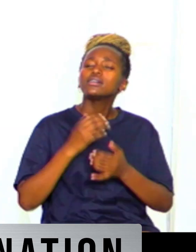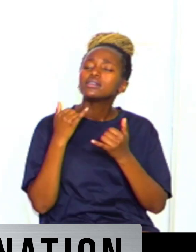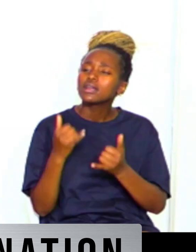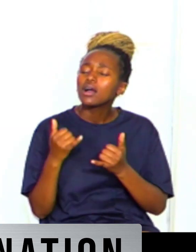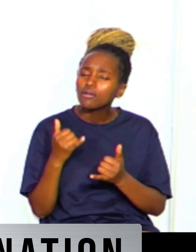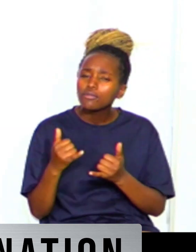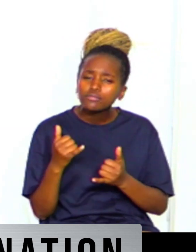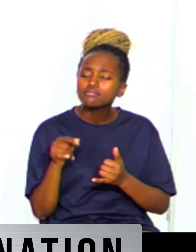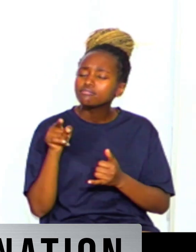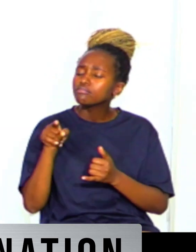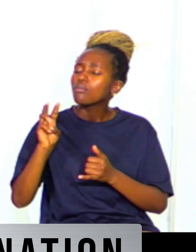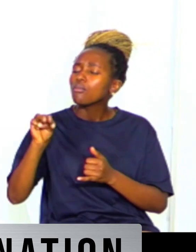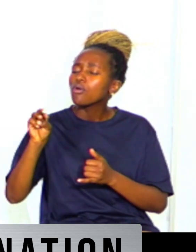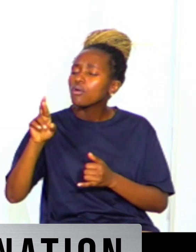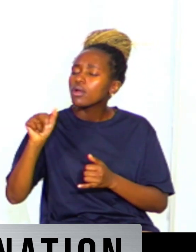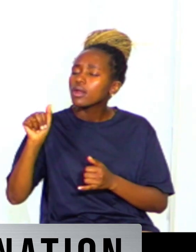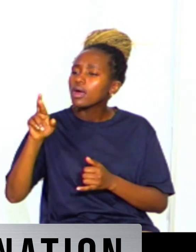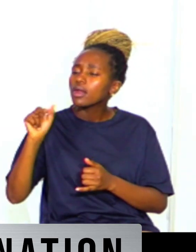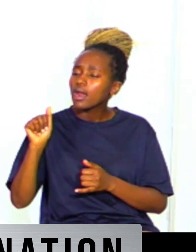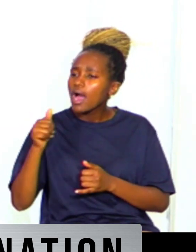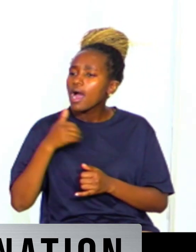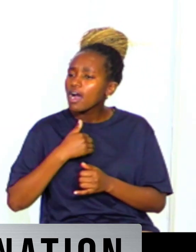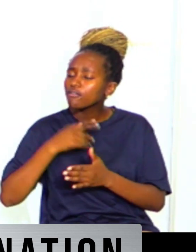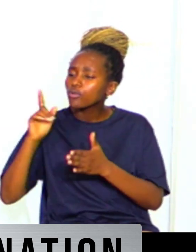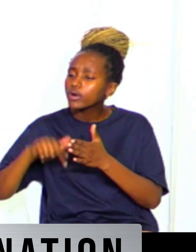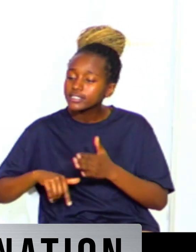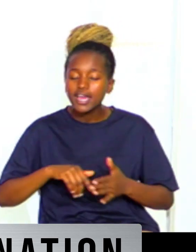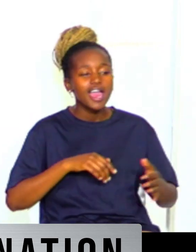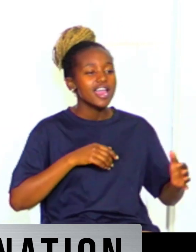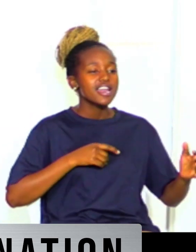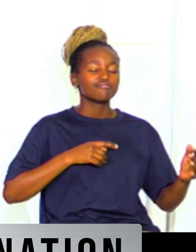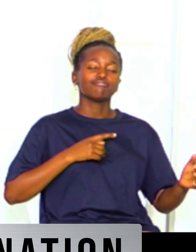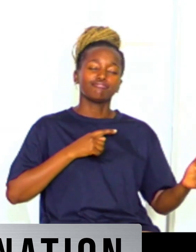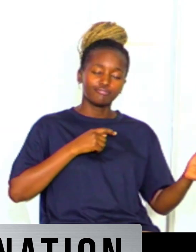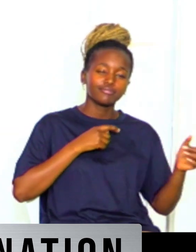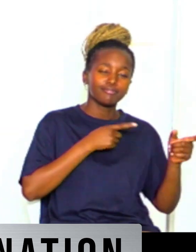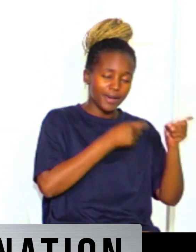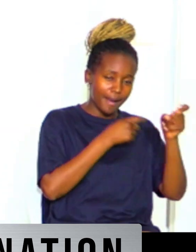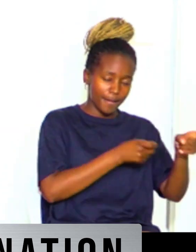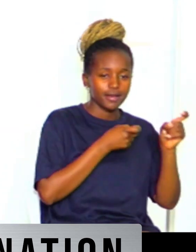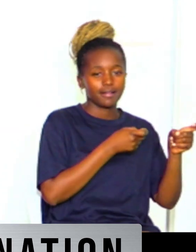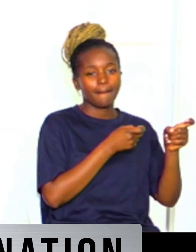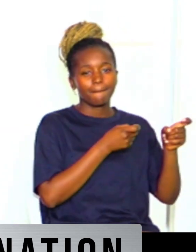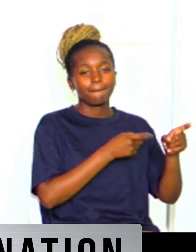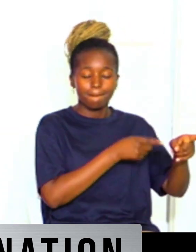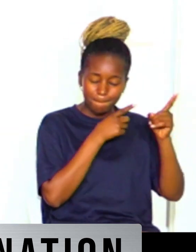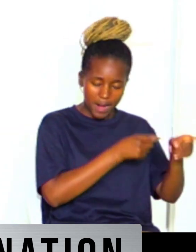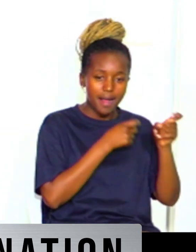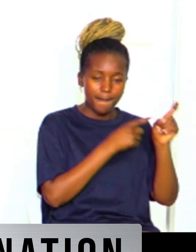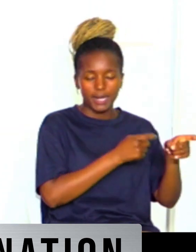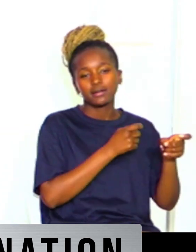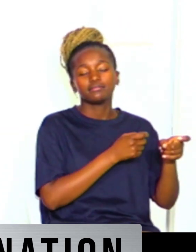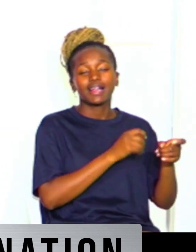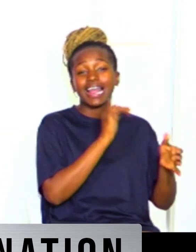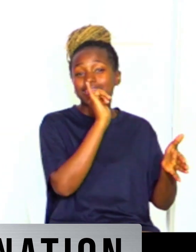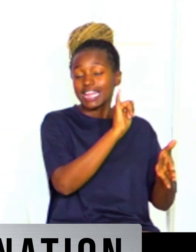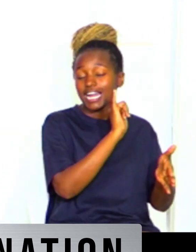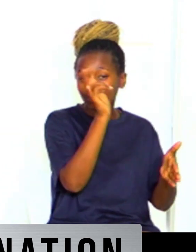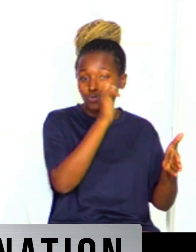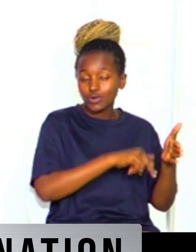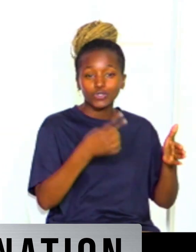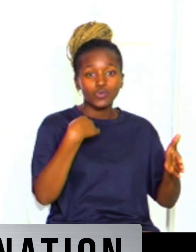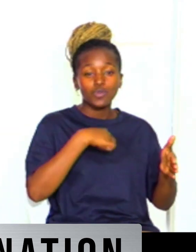What are they injecting? They are injecting the Gen Z's blood. As in inject. Una inject. Yes. Even the